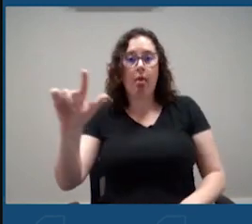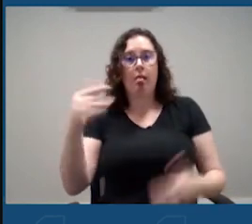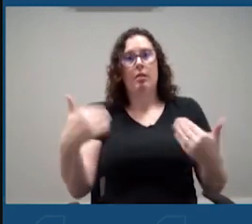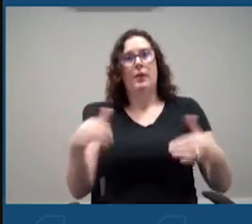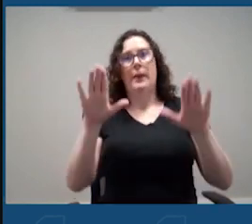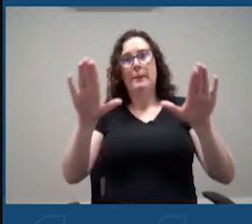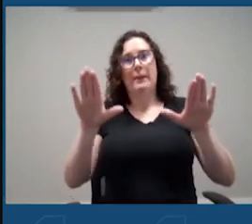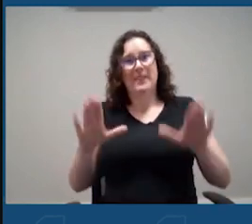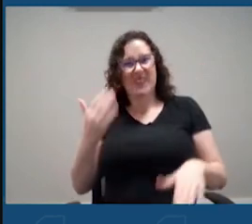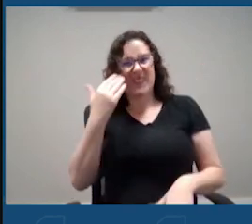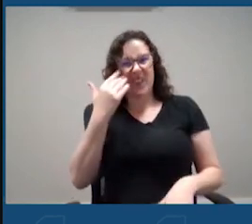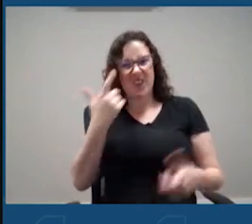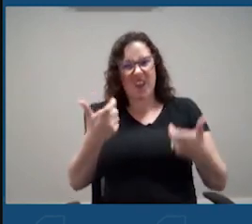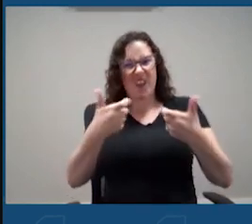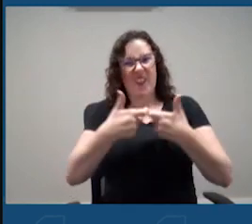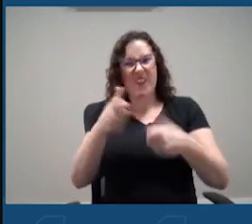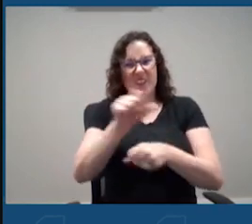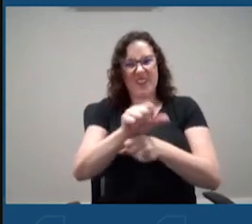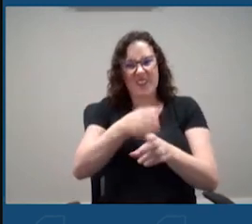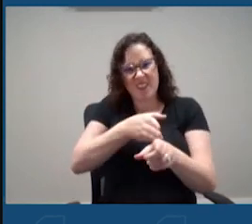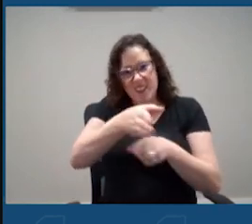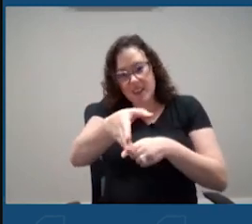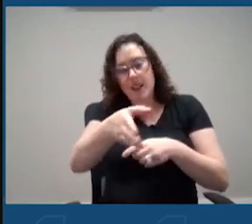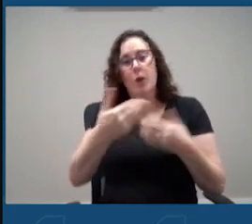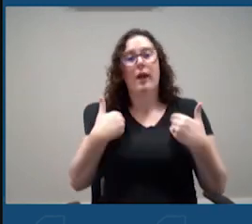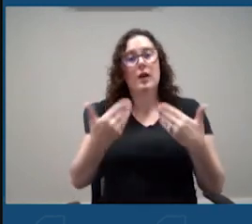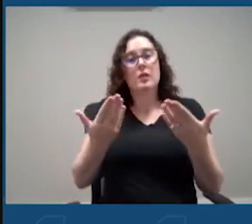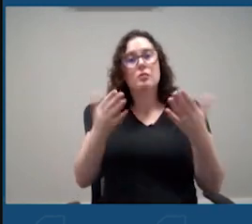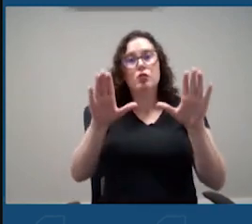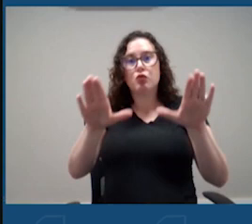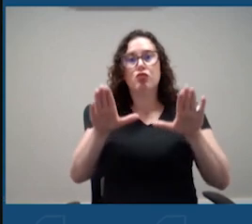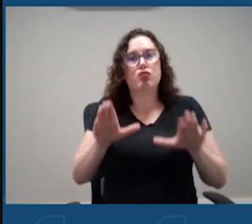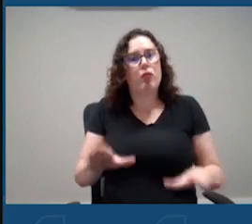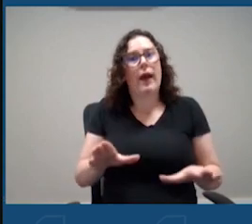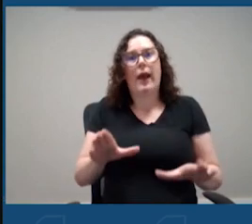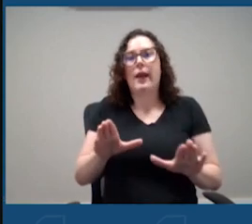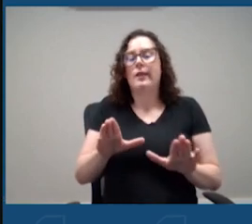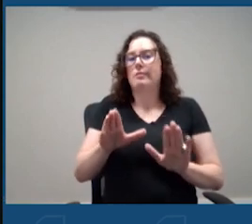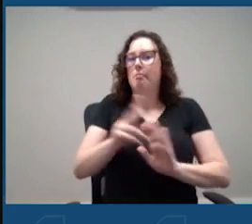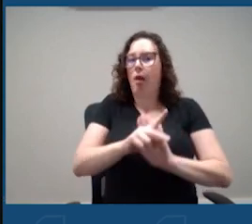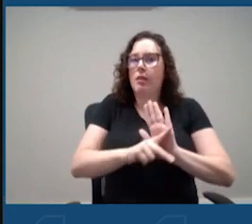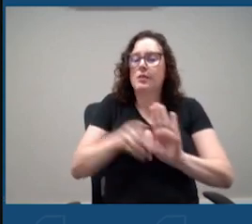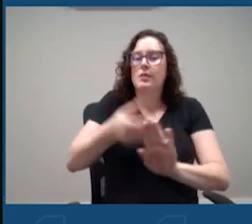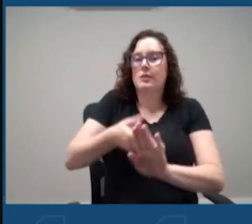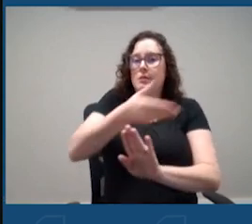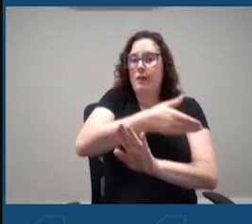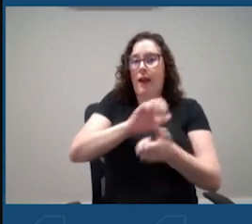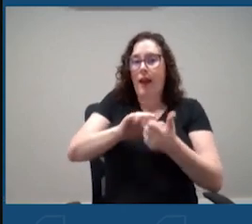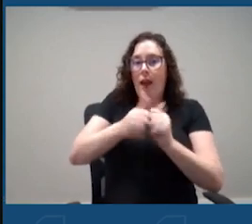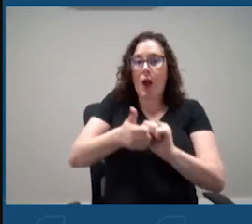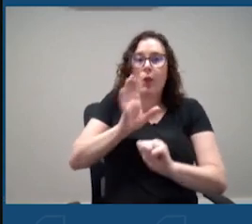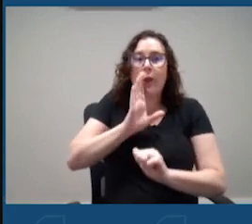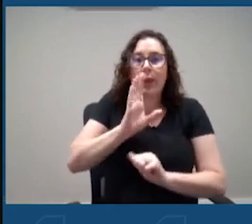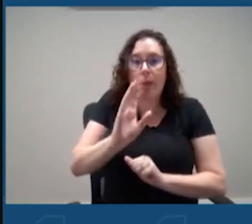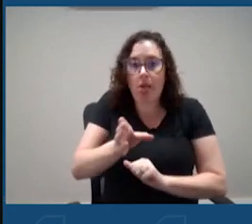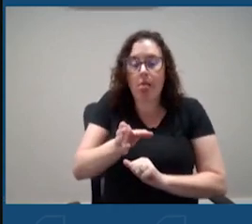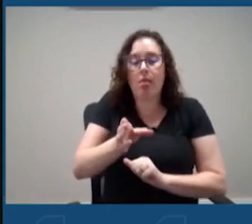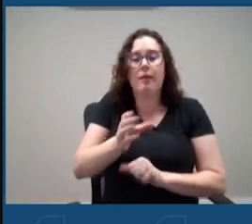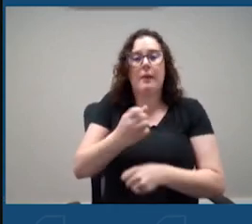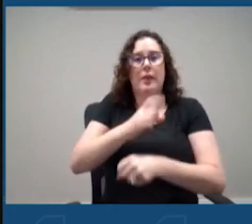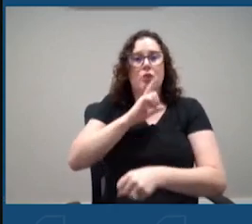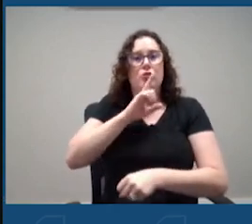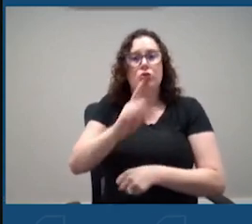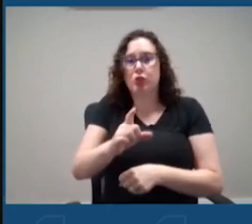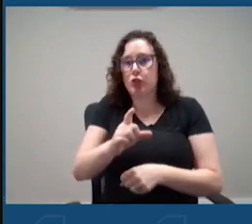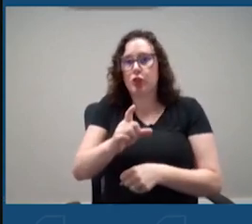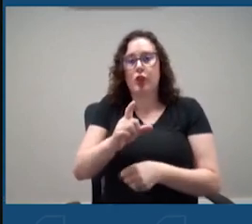sector, we have some really great precedents on how we're going to be able to ensure that we're going to scale